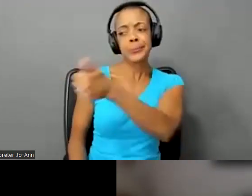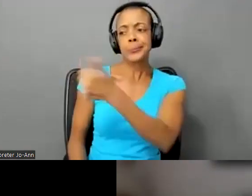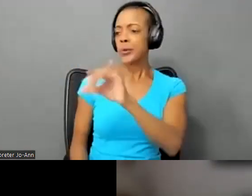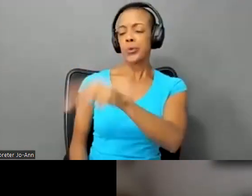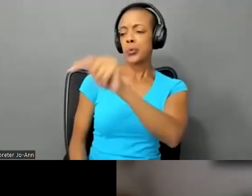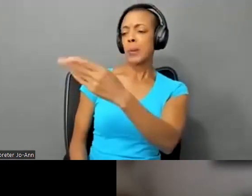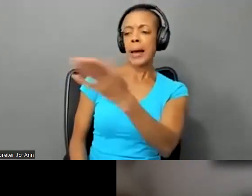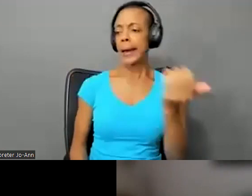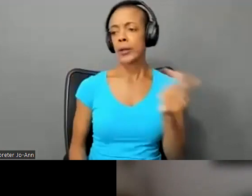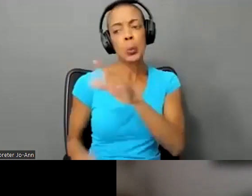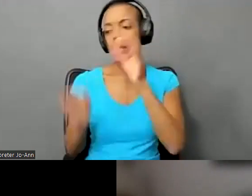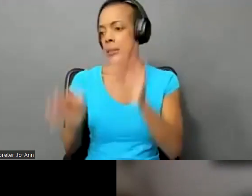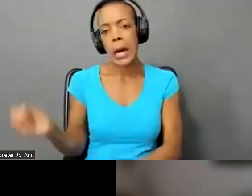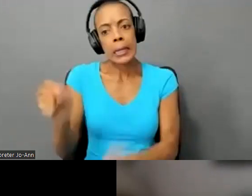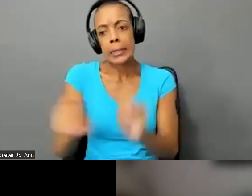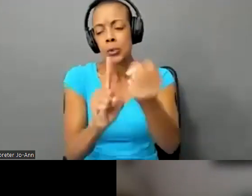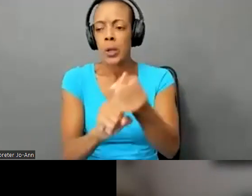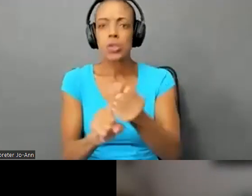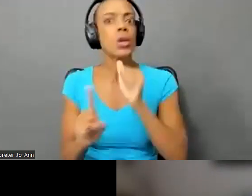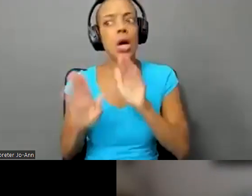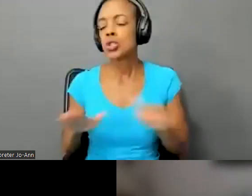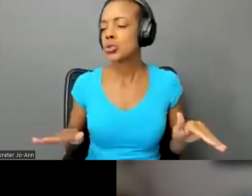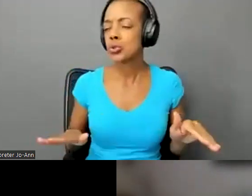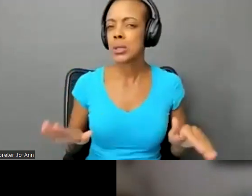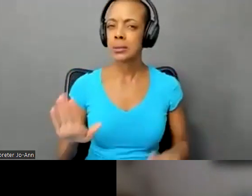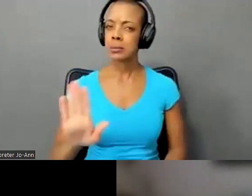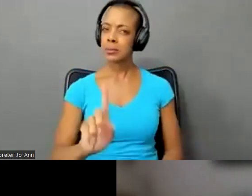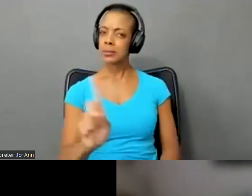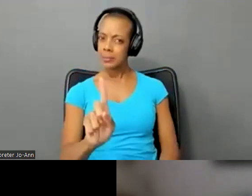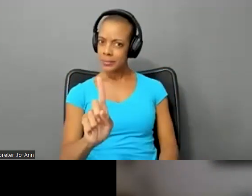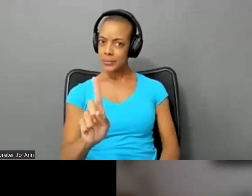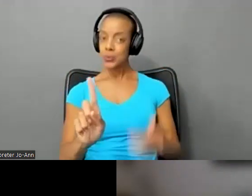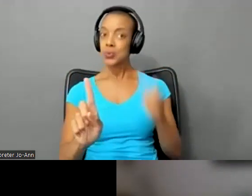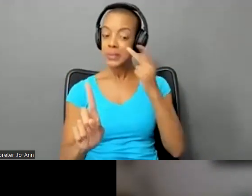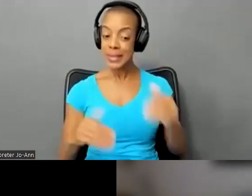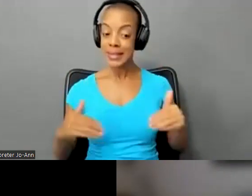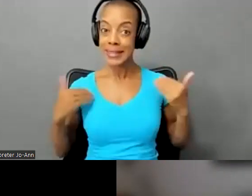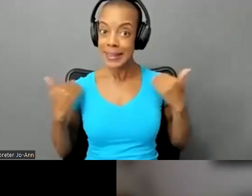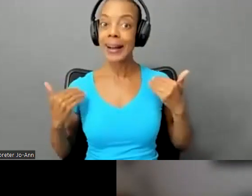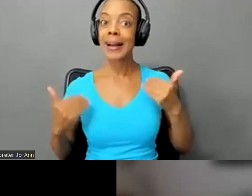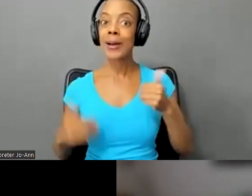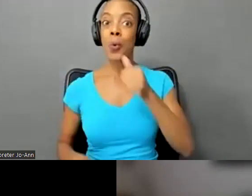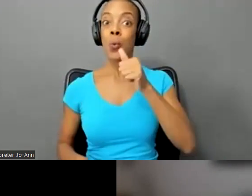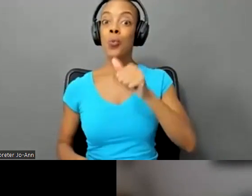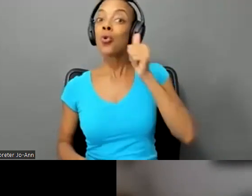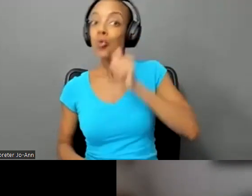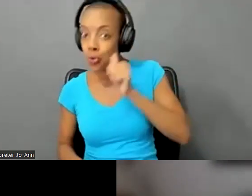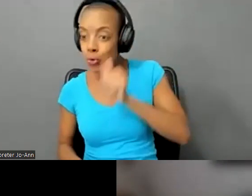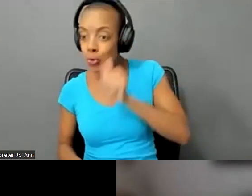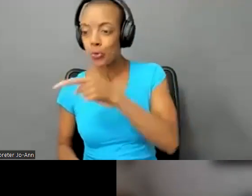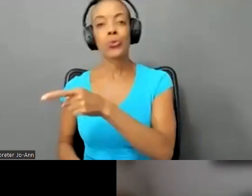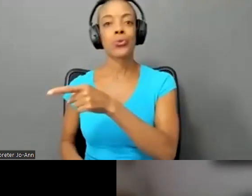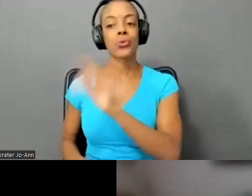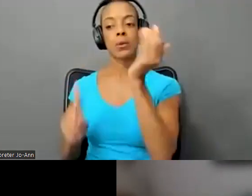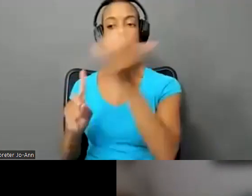situation, versus children. And so we see younger Indigenous women being adultified at, again, higher rates than